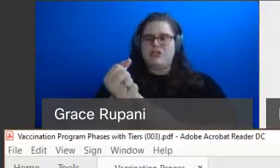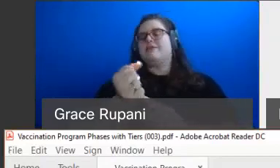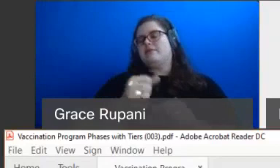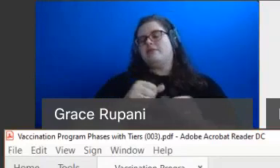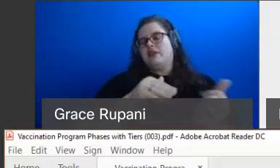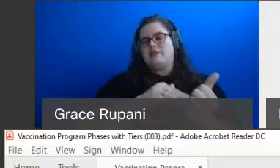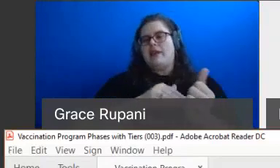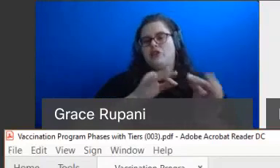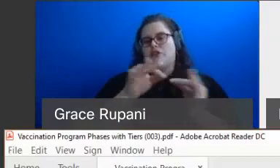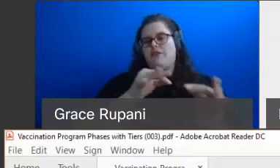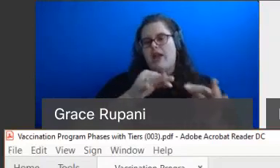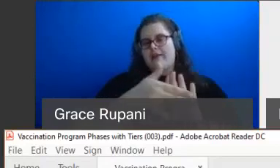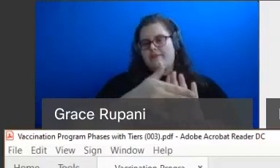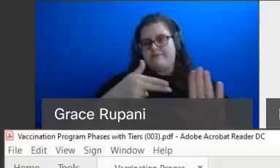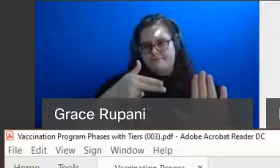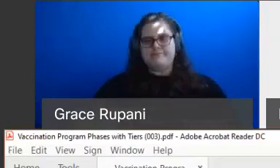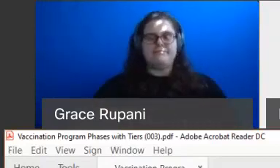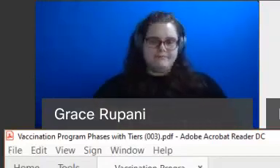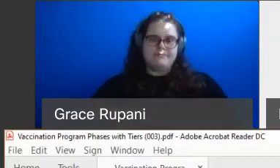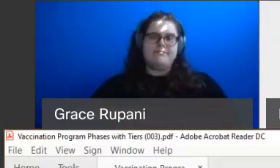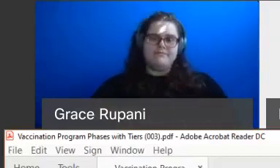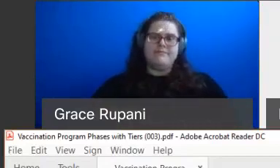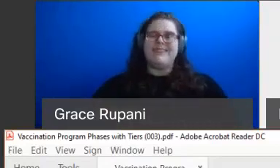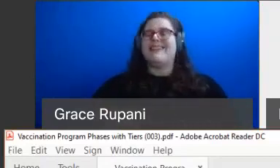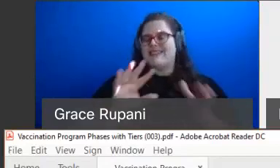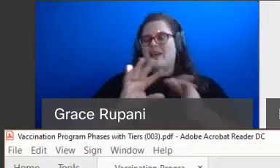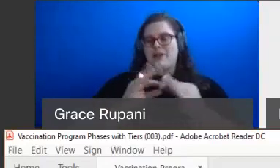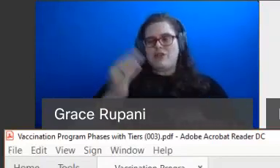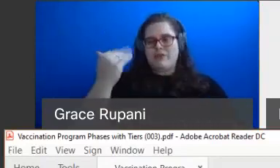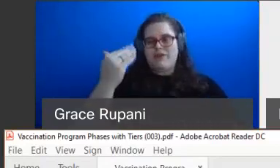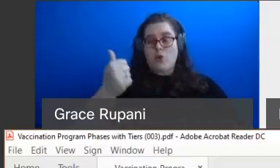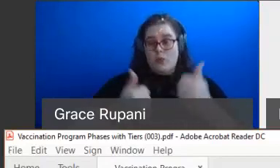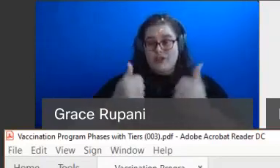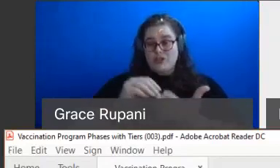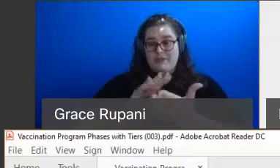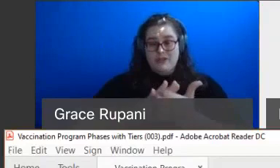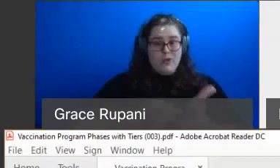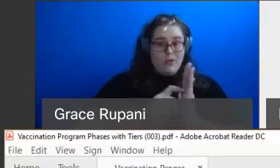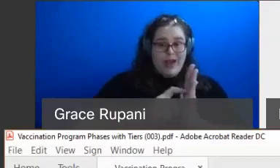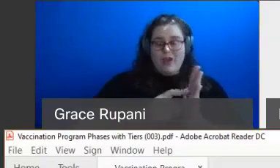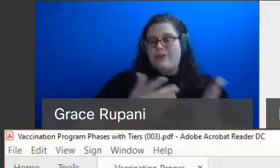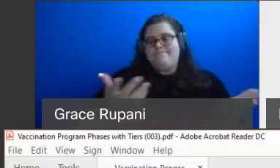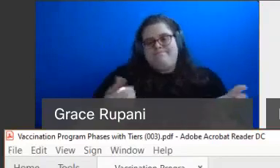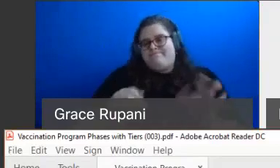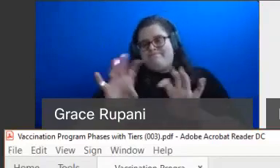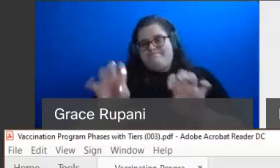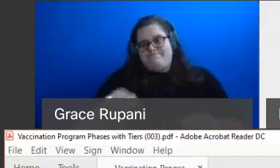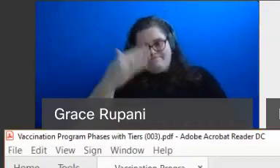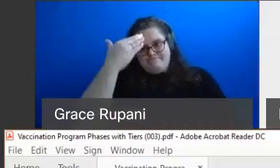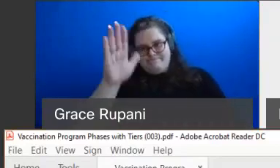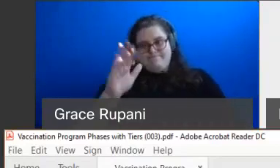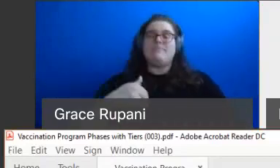before, the documentation that may be required for that, we have not heard yet. And as we get closer to that